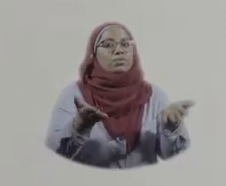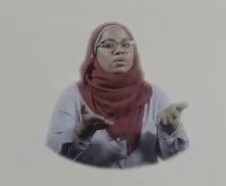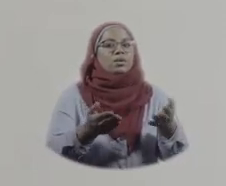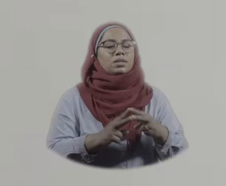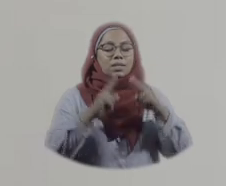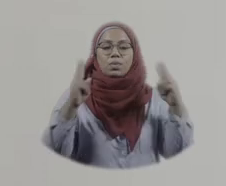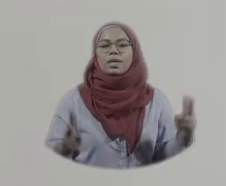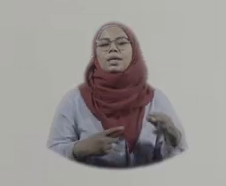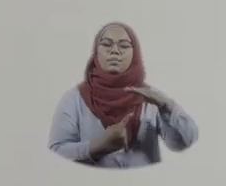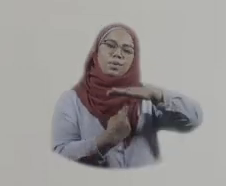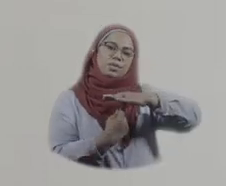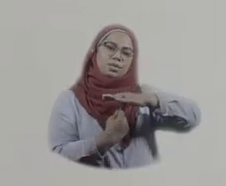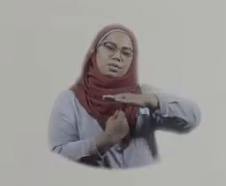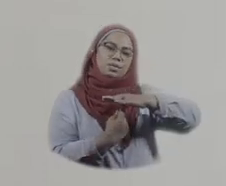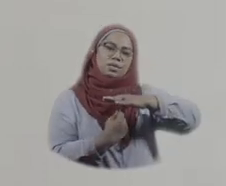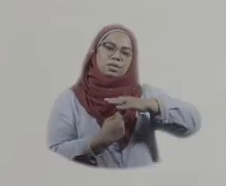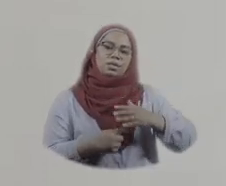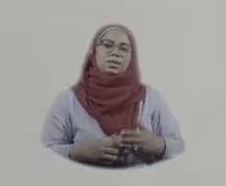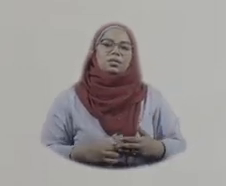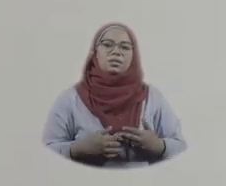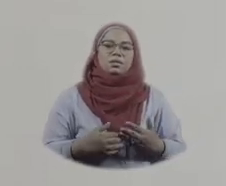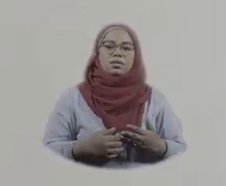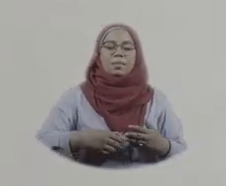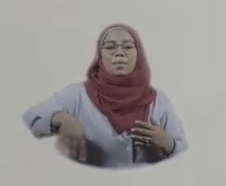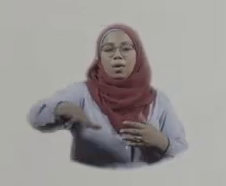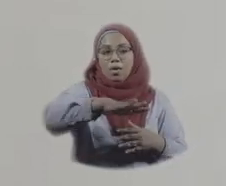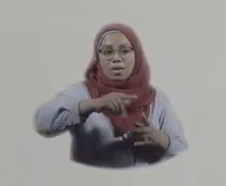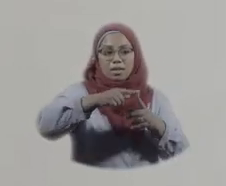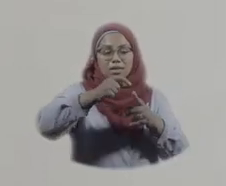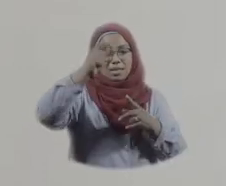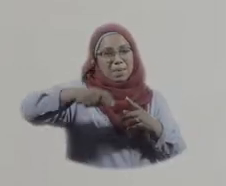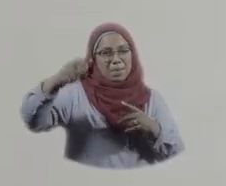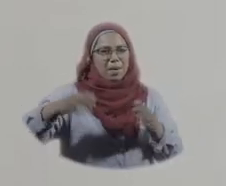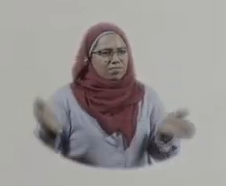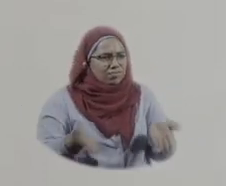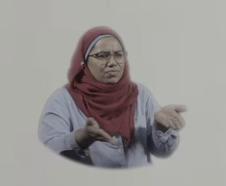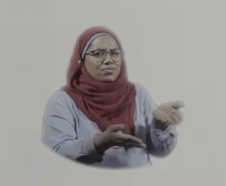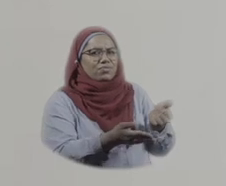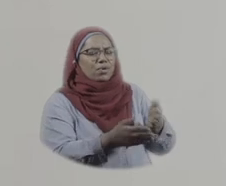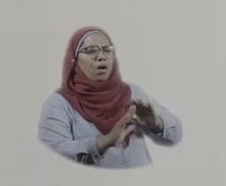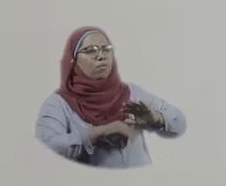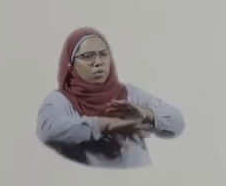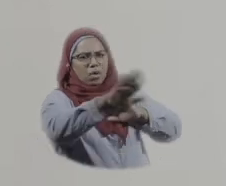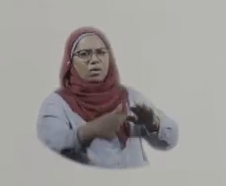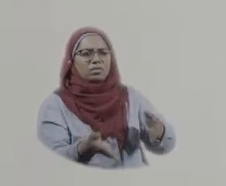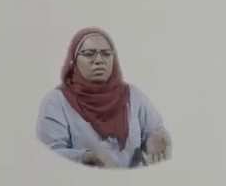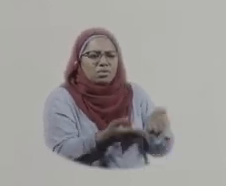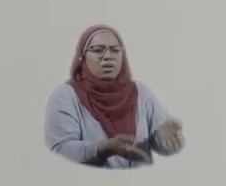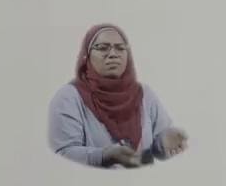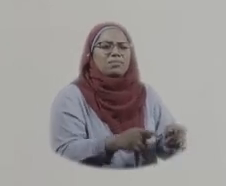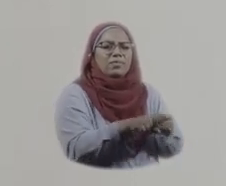tarhib, I guess. It's very important. Therefore, we need to change the sociological outlook on for